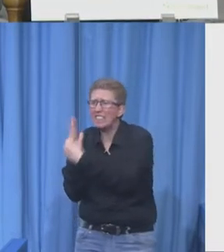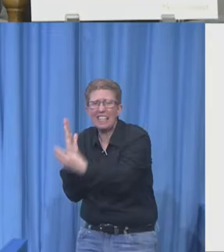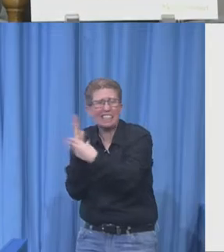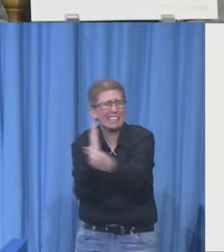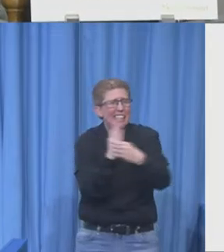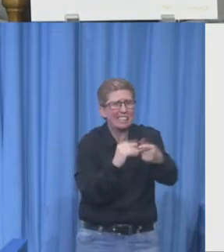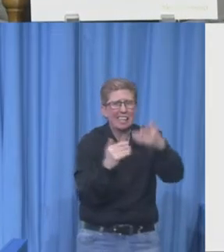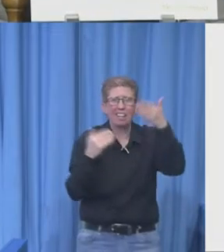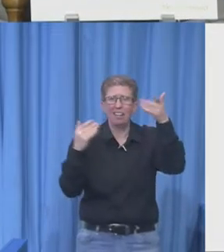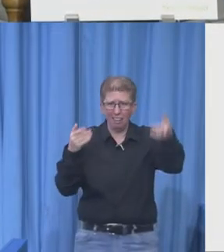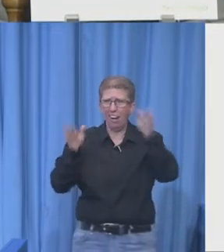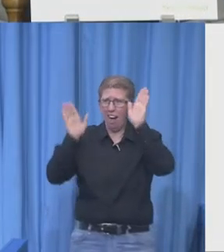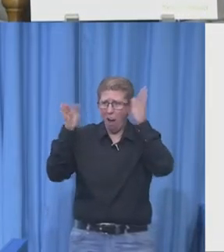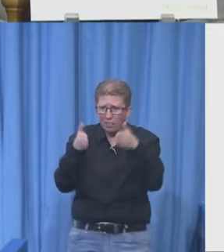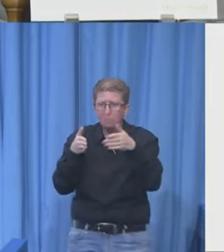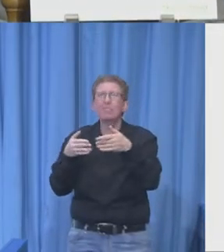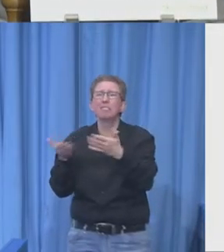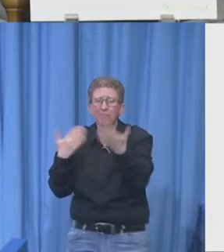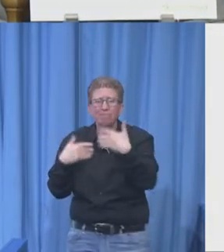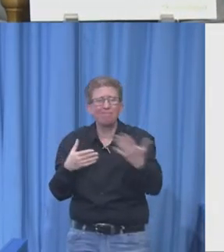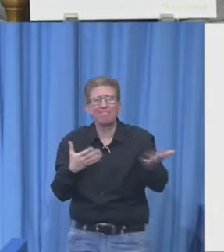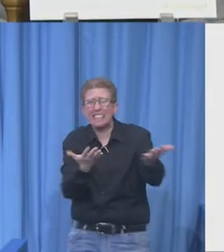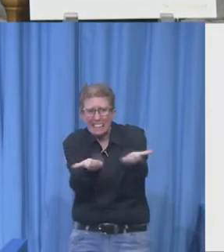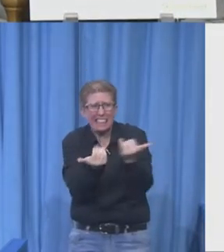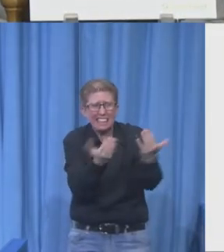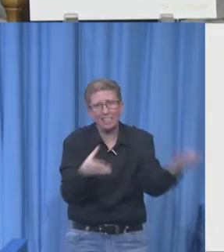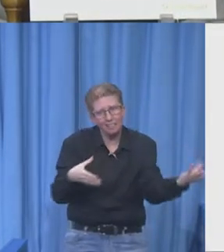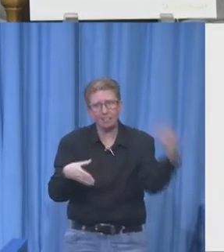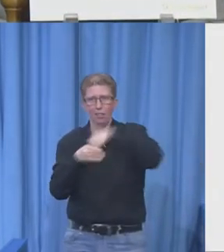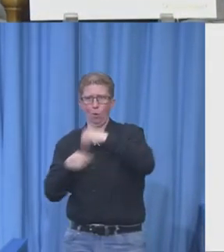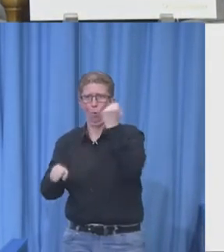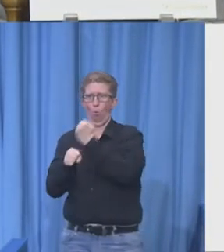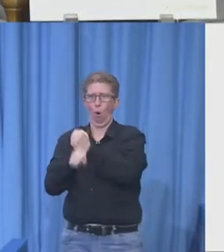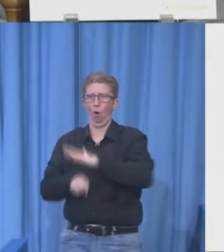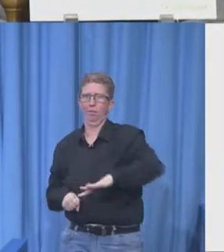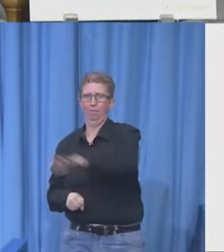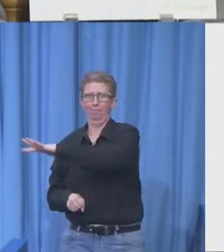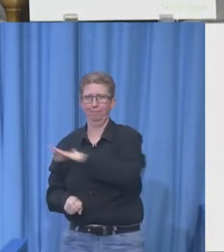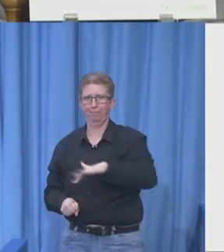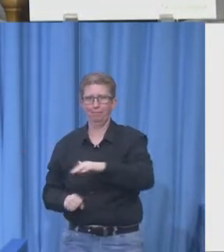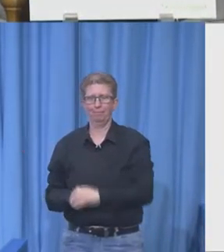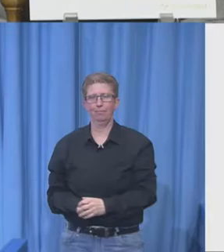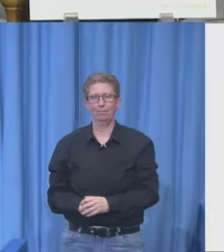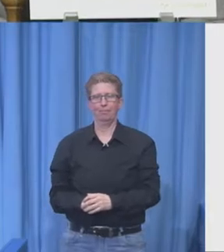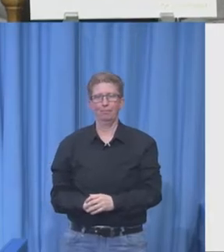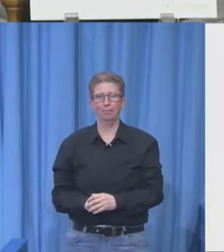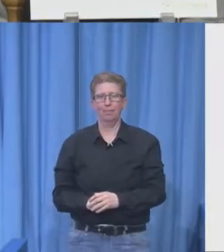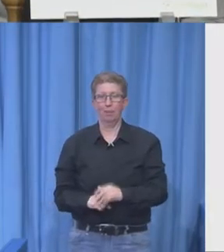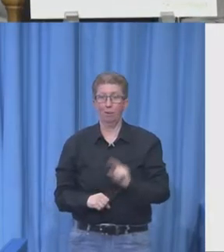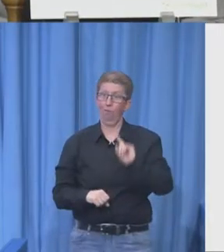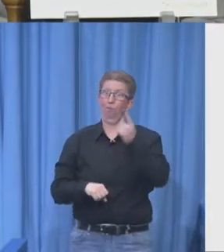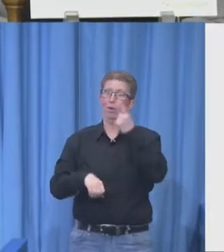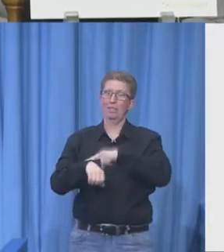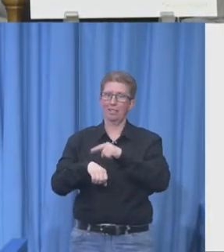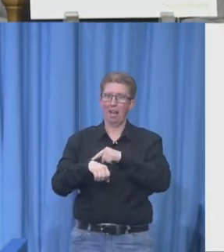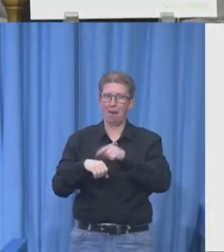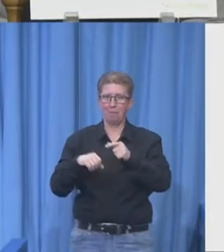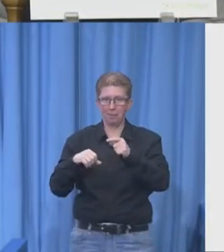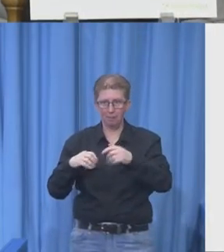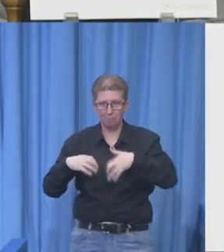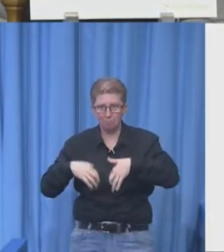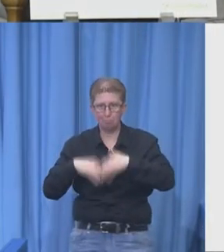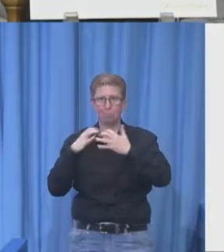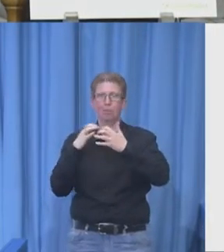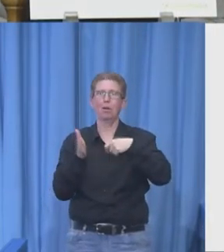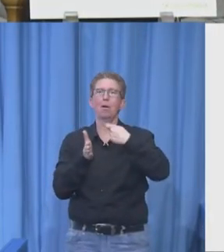startup phase, we got private funding of the Essl Foundation, so we could start up to